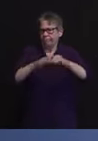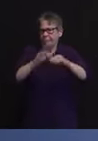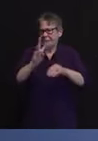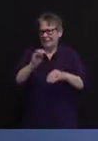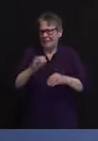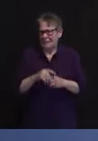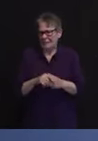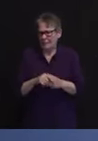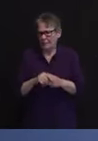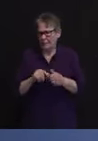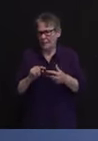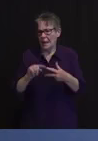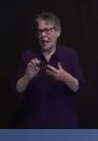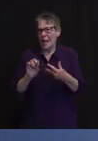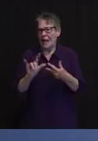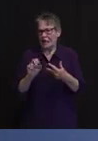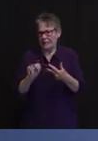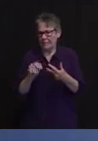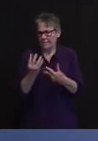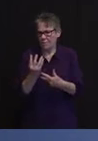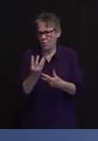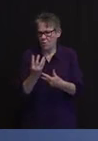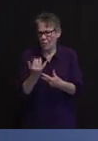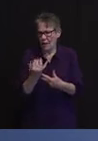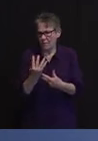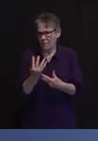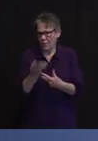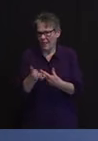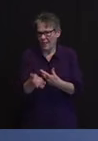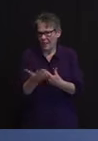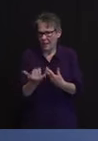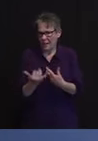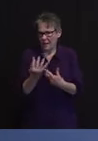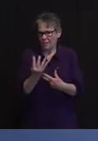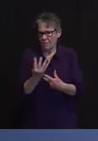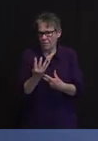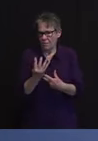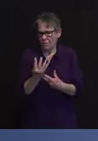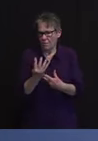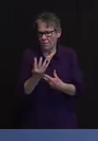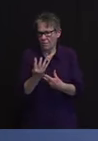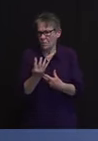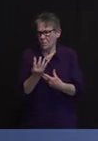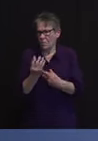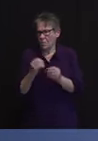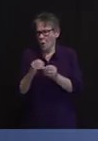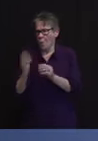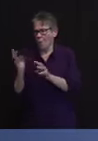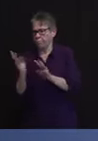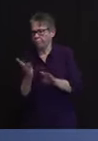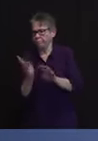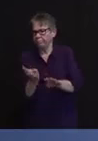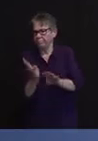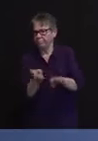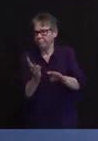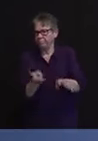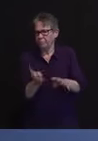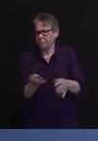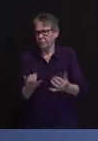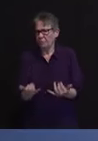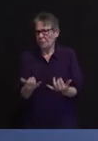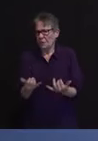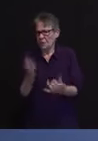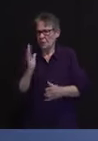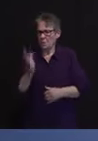the Edison site, and we expect more by the close of business today. And the Atlantic City site is preparing to open